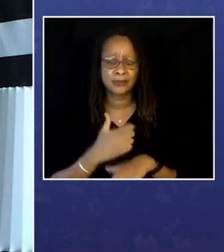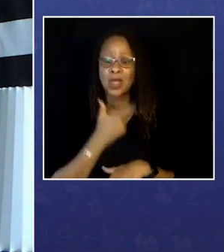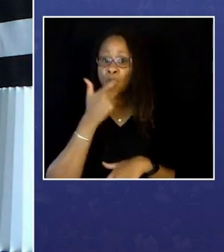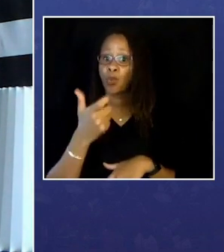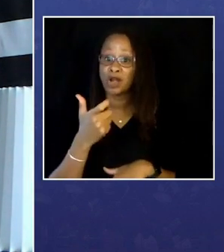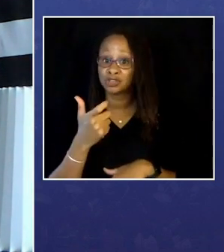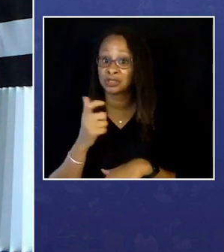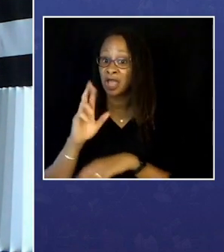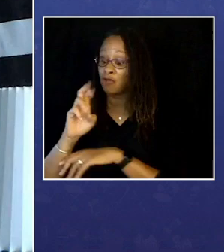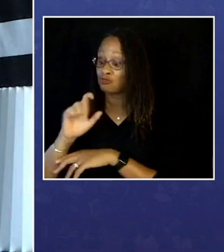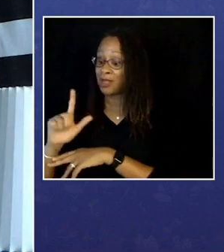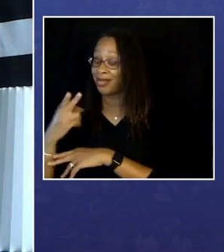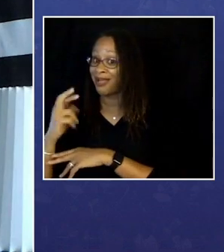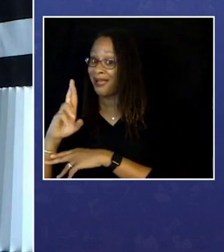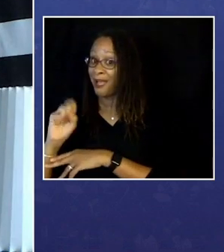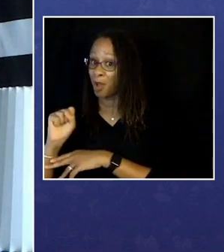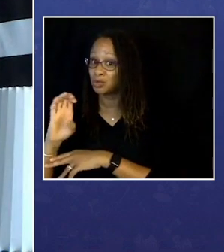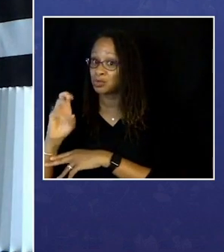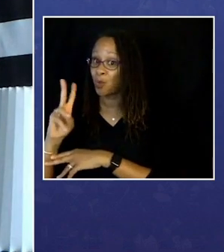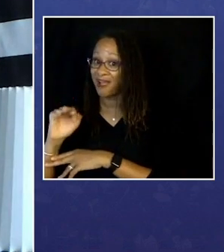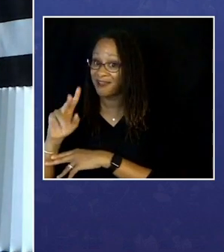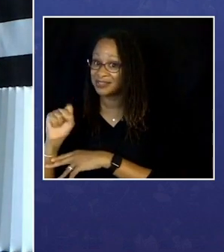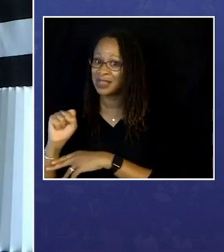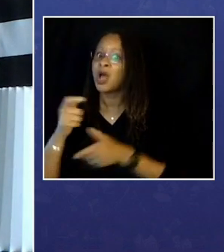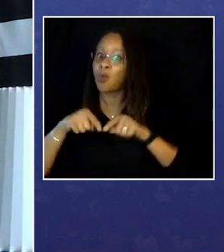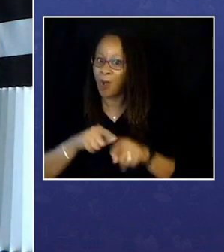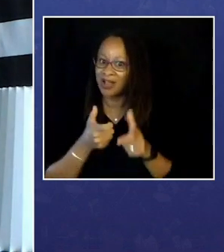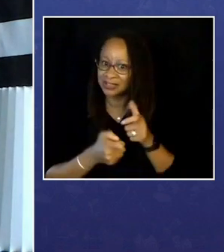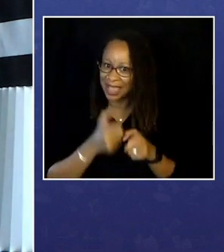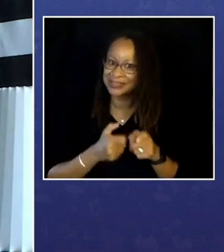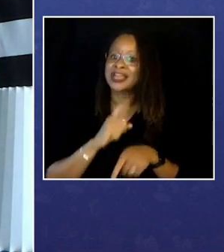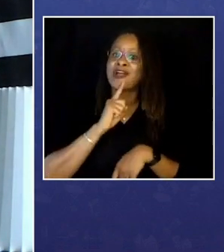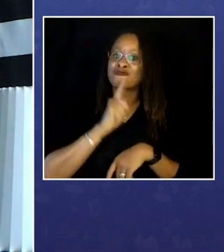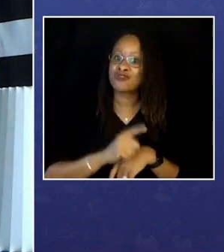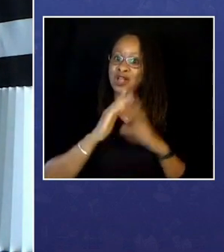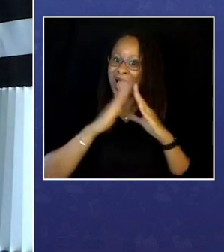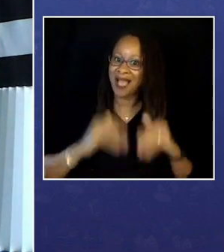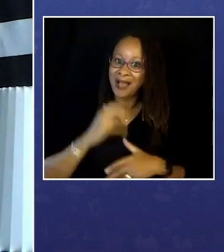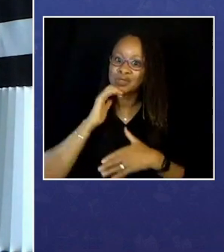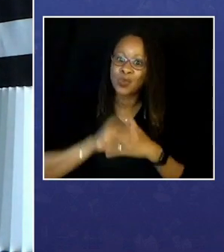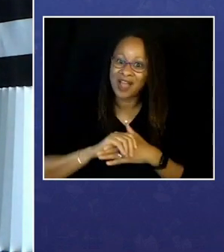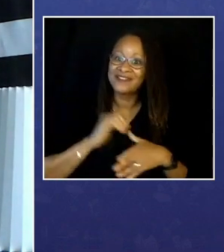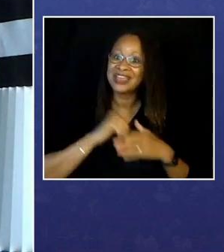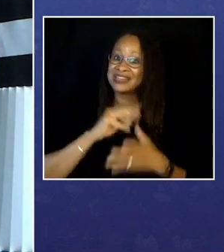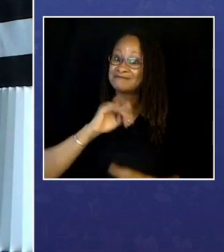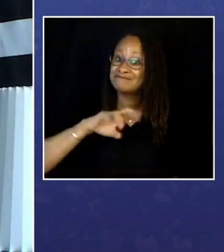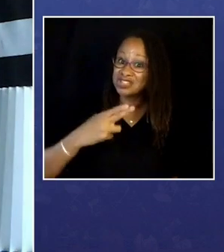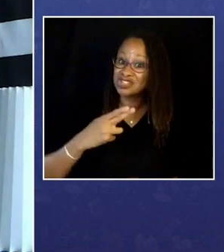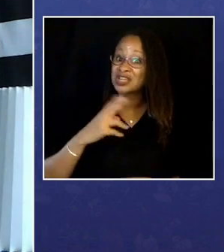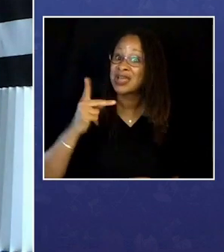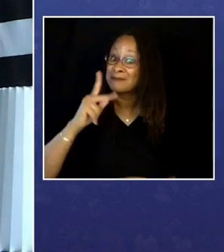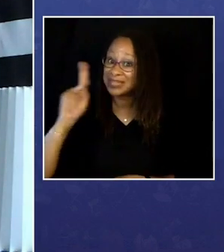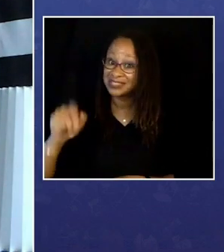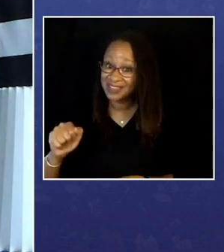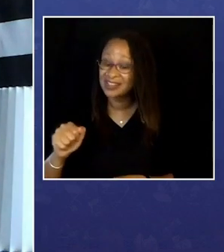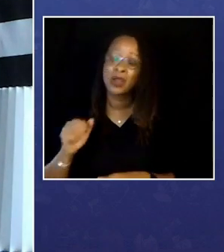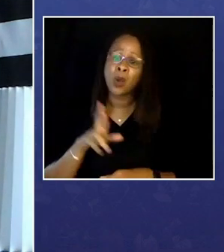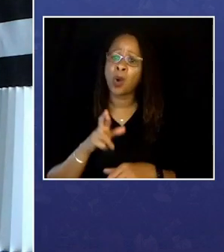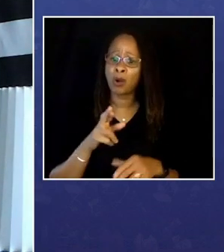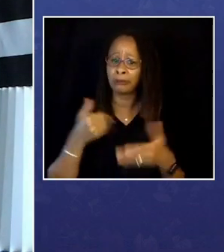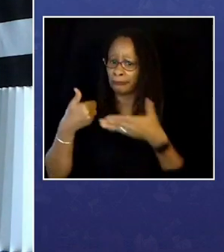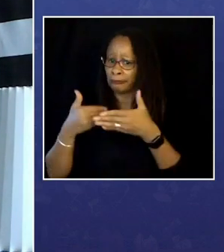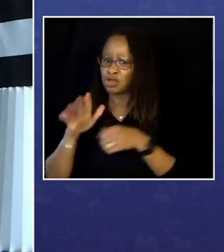watching Real Housewives while texting Real Housewives in Michigan, Pennsylvania, or down the street from